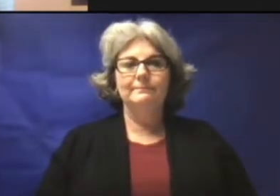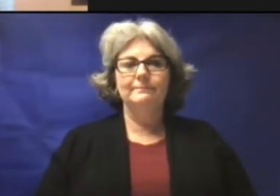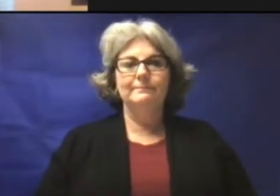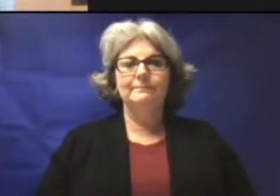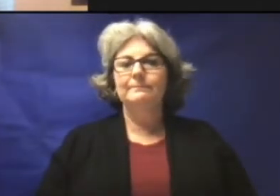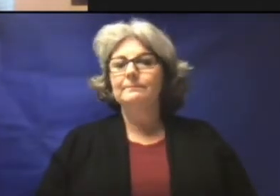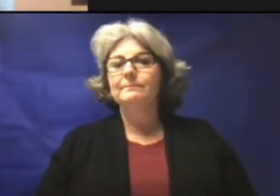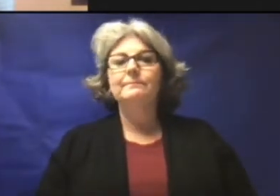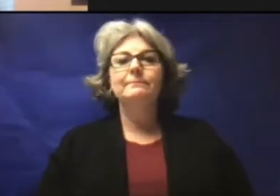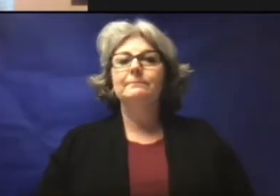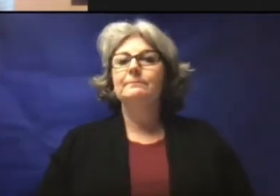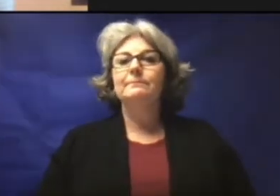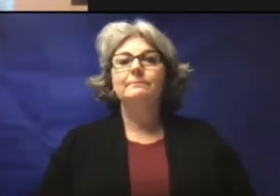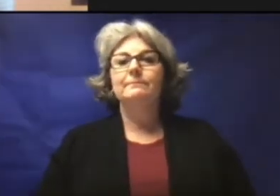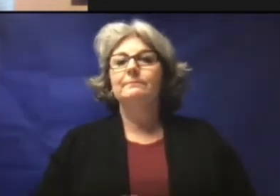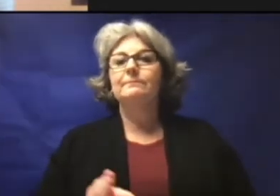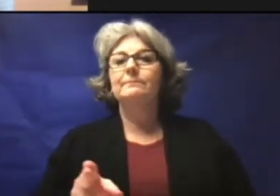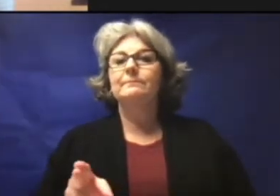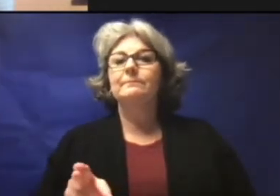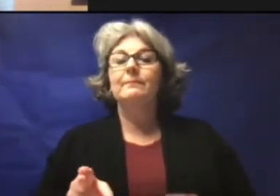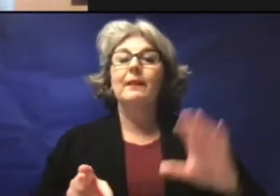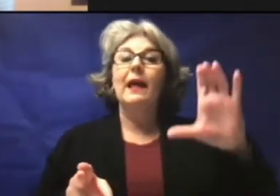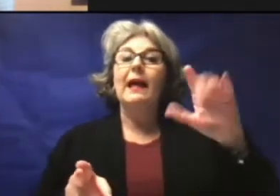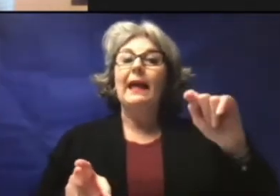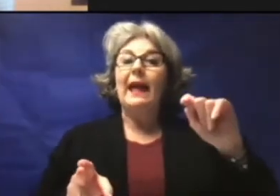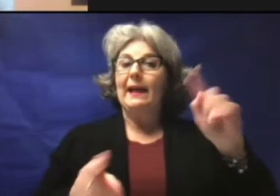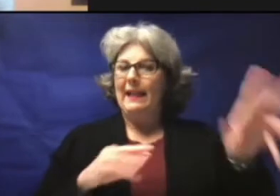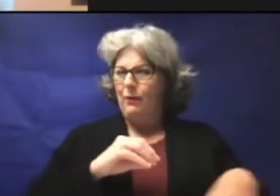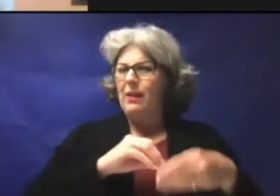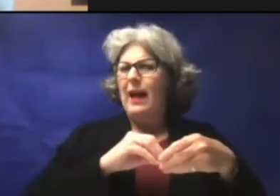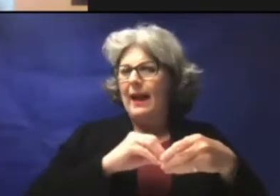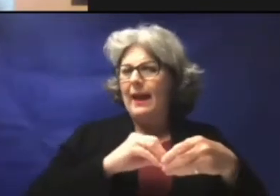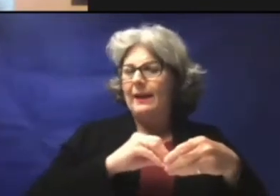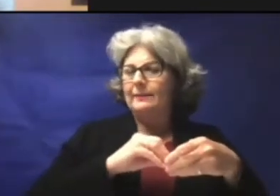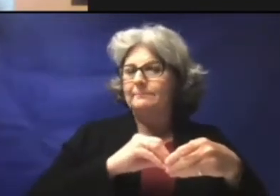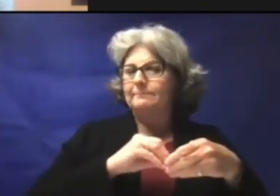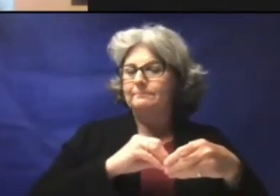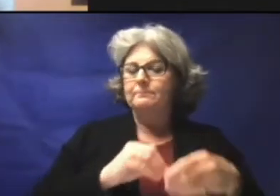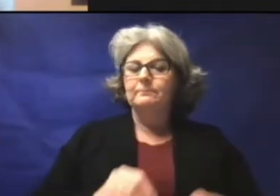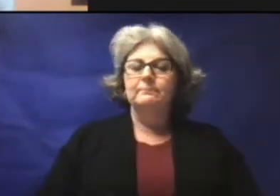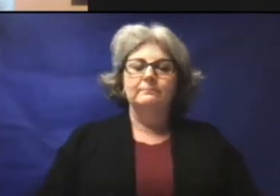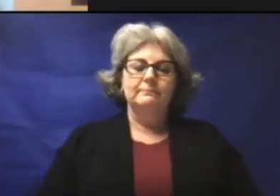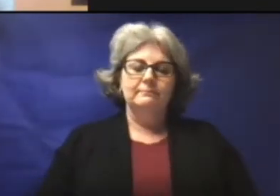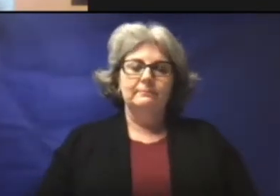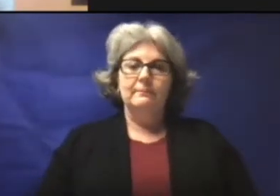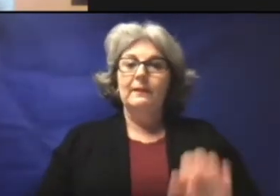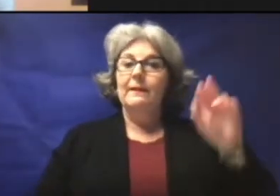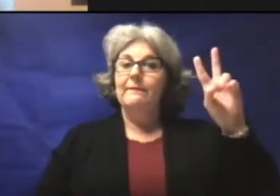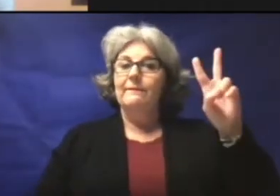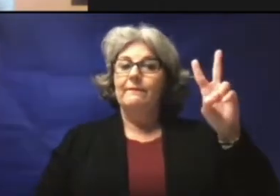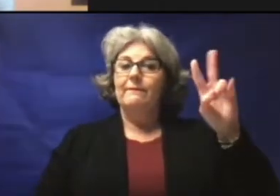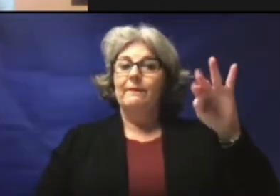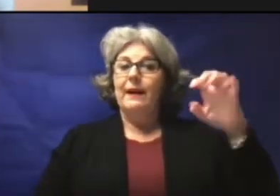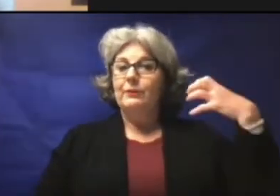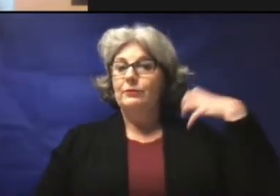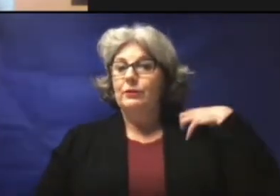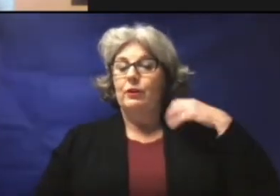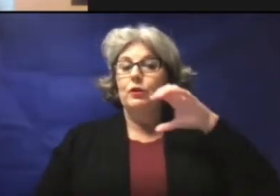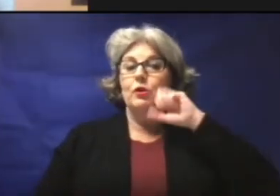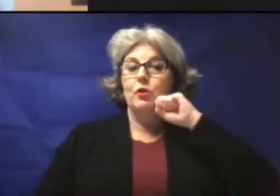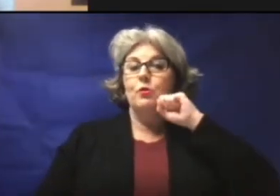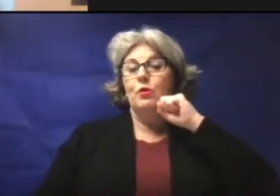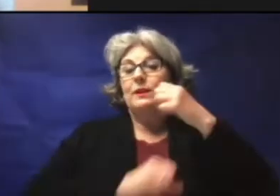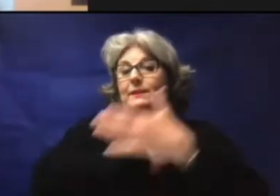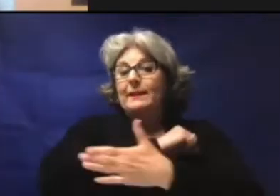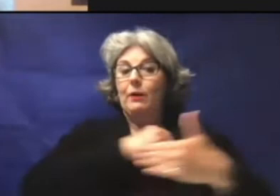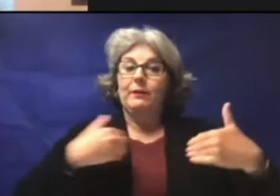And then Melissa, I could also add on as well, just speaking on as the vice chair of the Orange County Young Democrats,